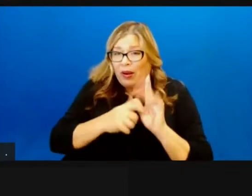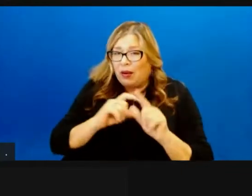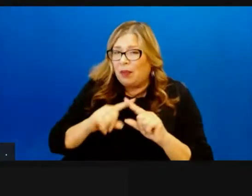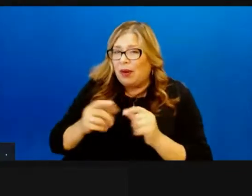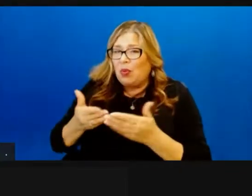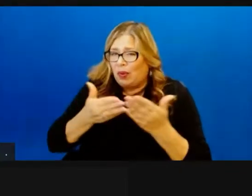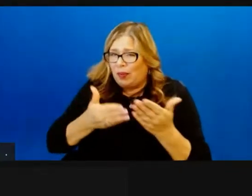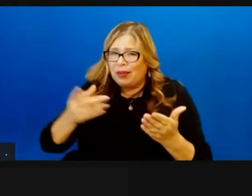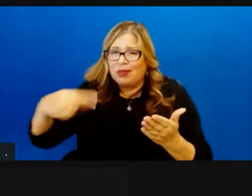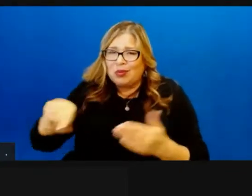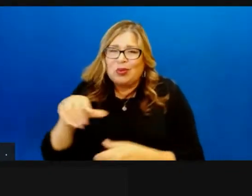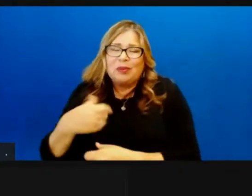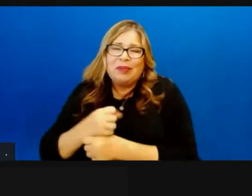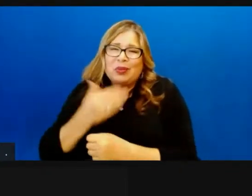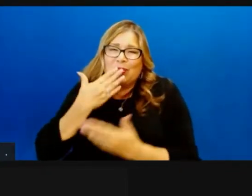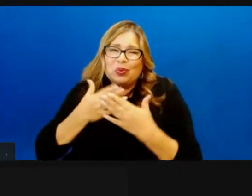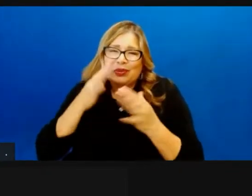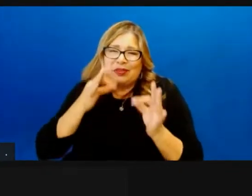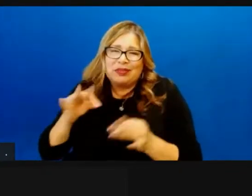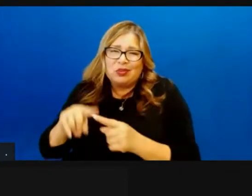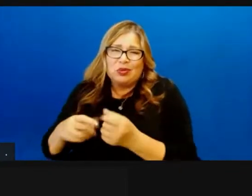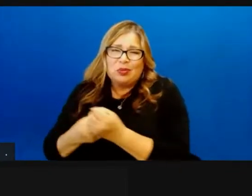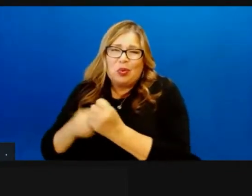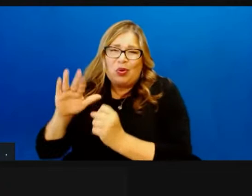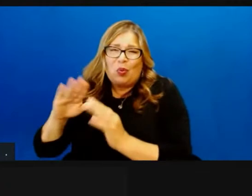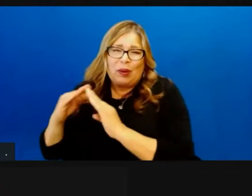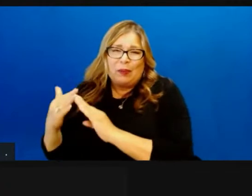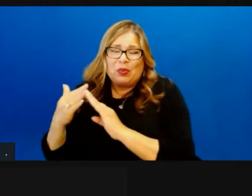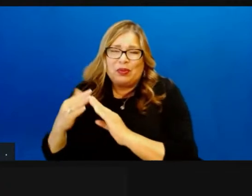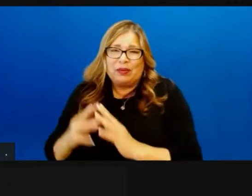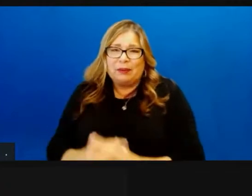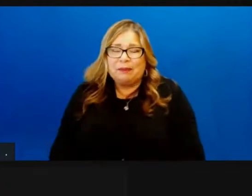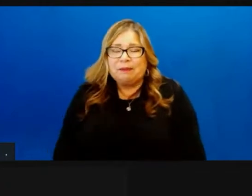Next question comes from Laura Cordy with the Sacramento Bee.